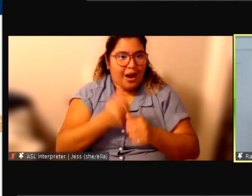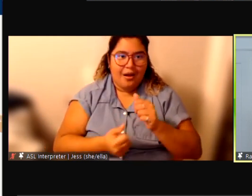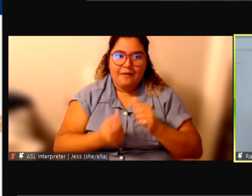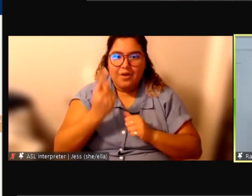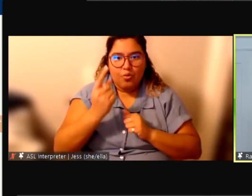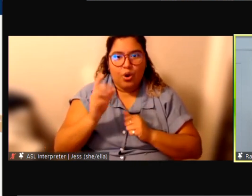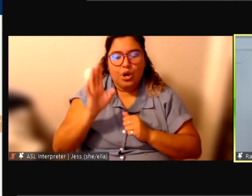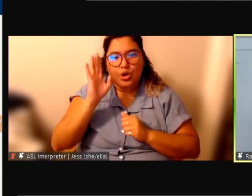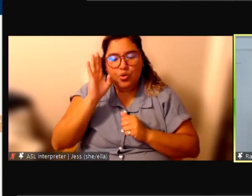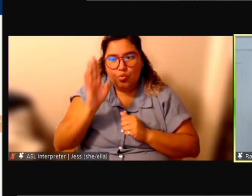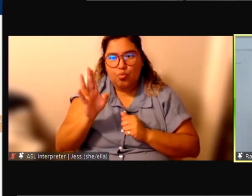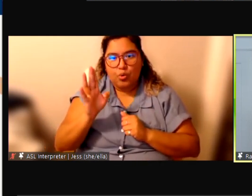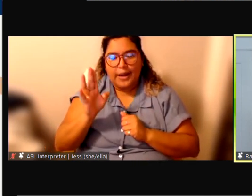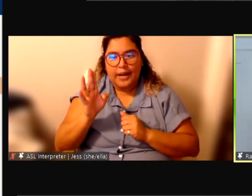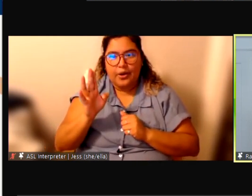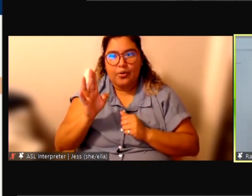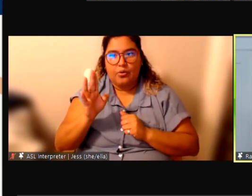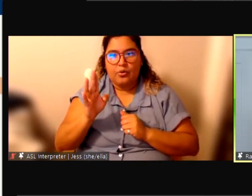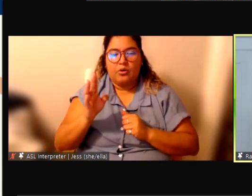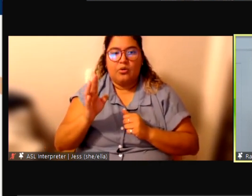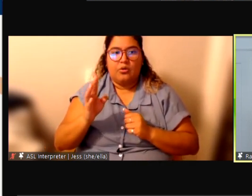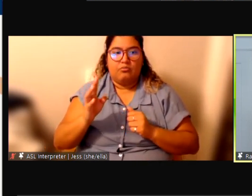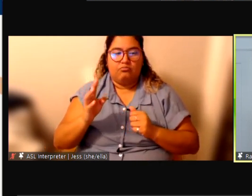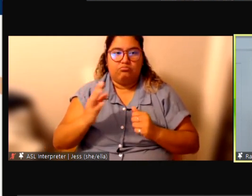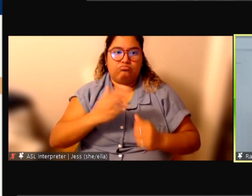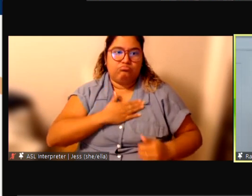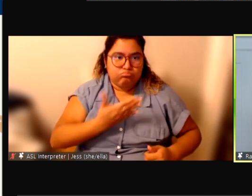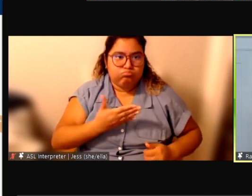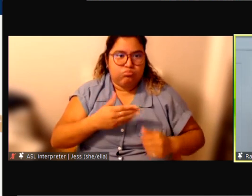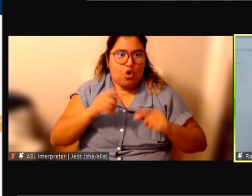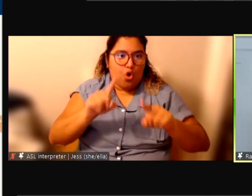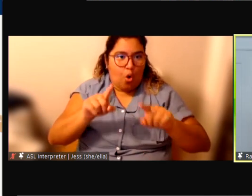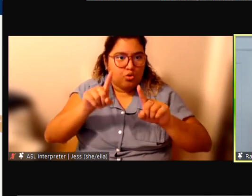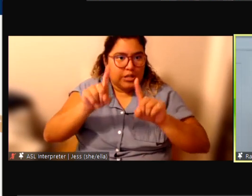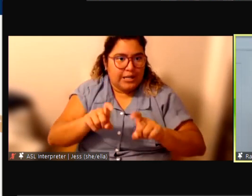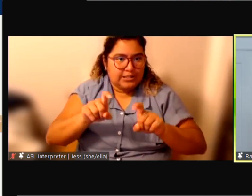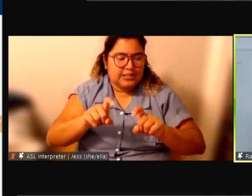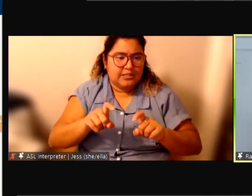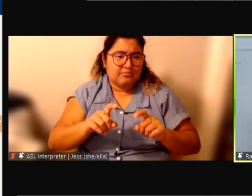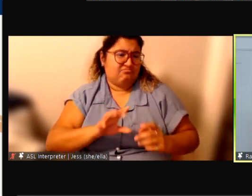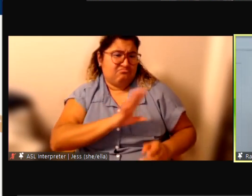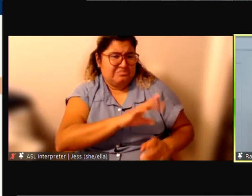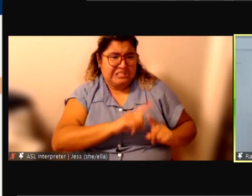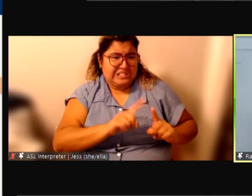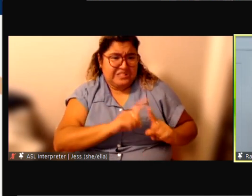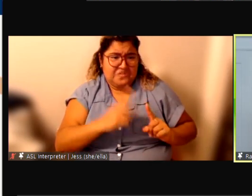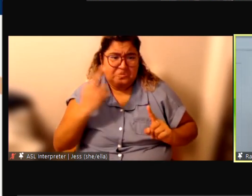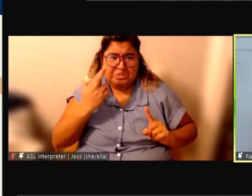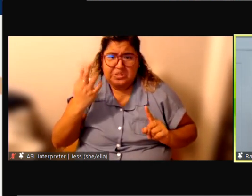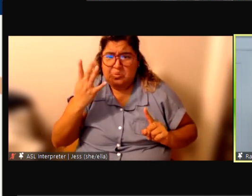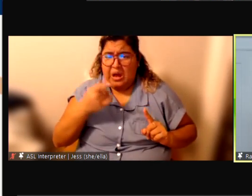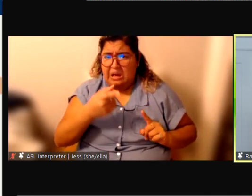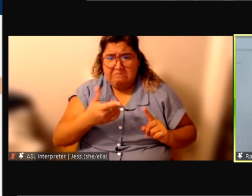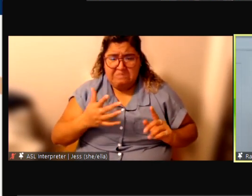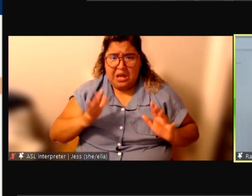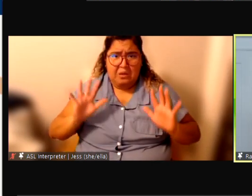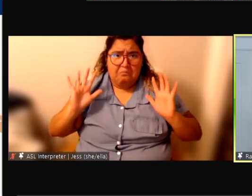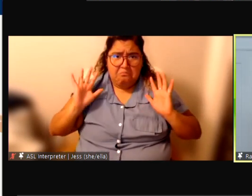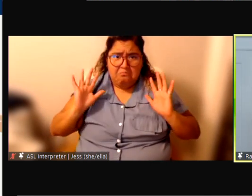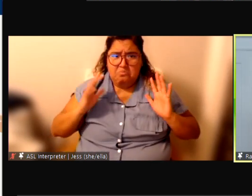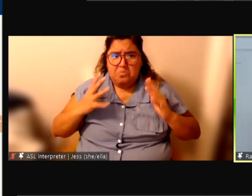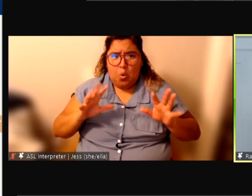will choose to be tested. And there's a variety of reasons why people may not choose to be